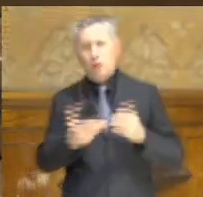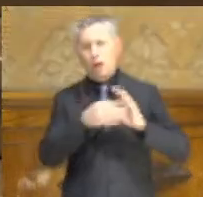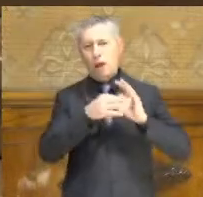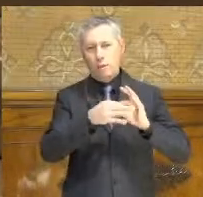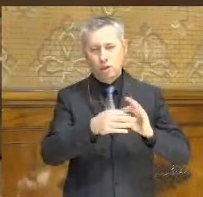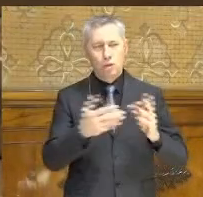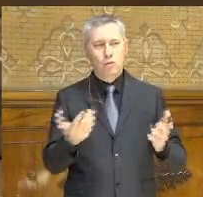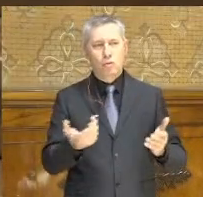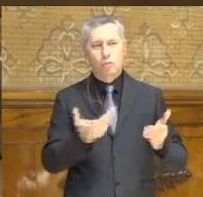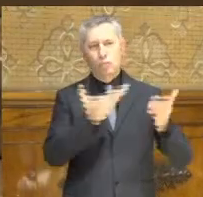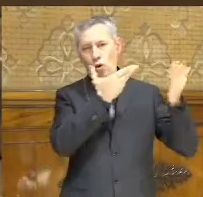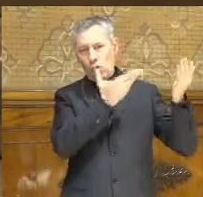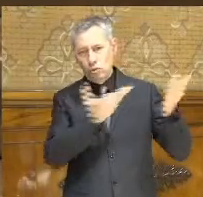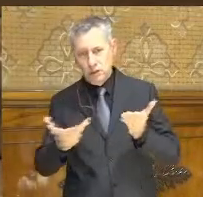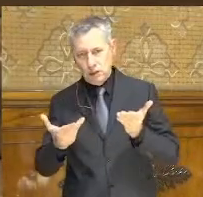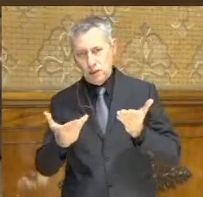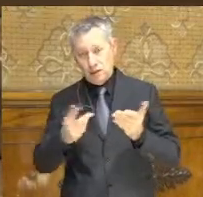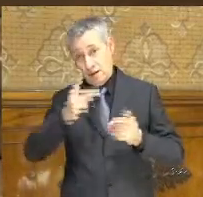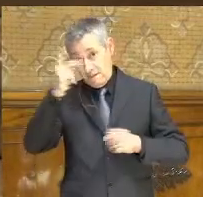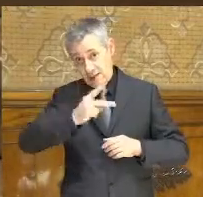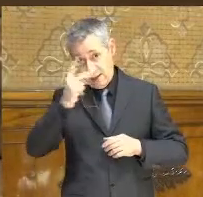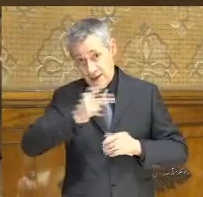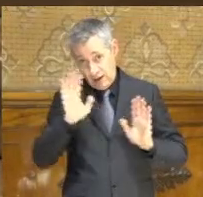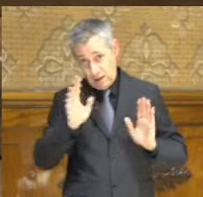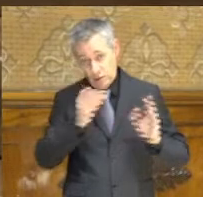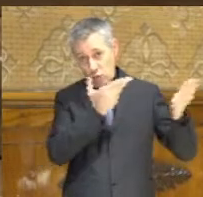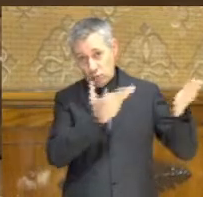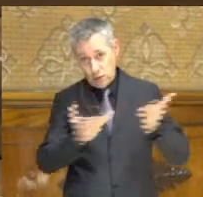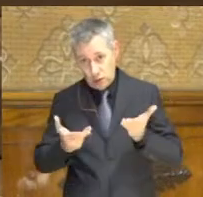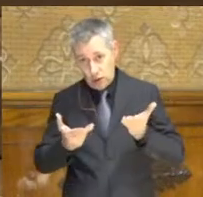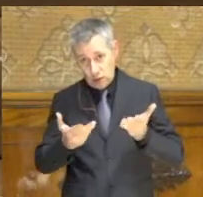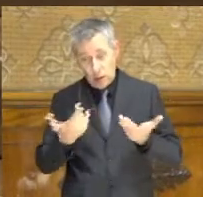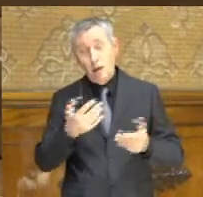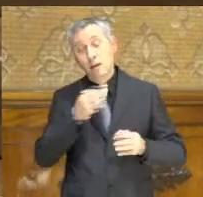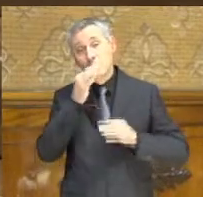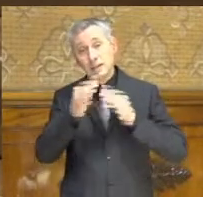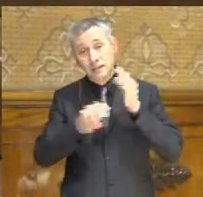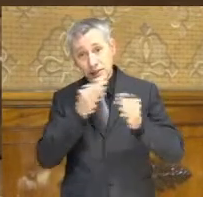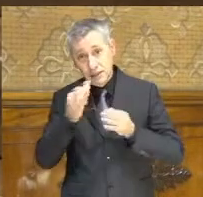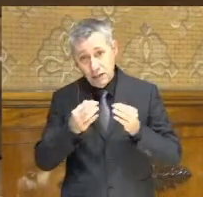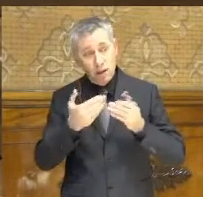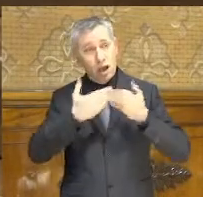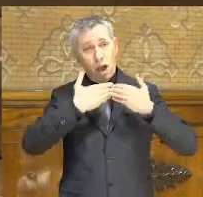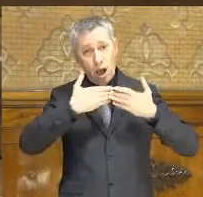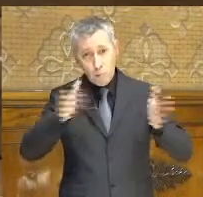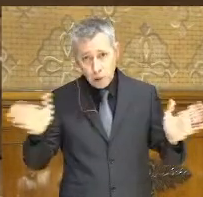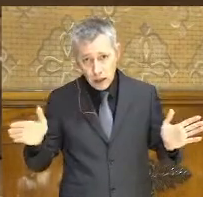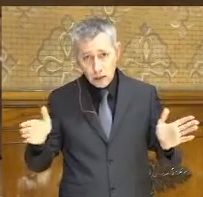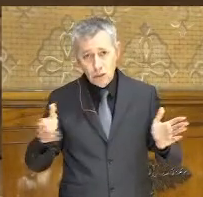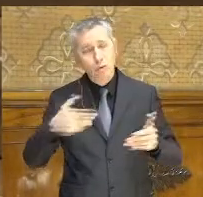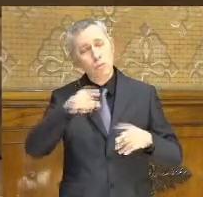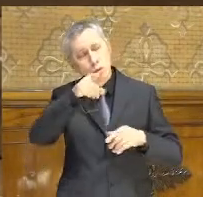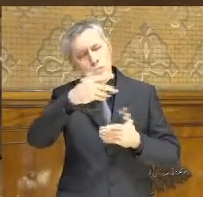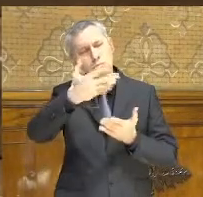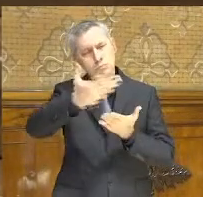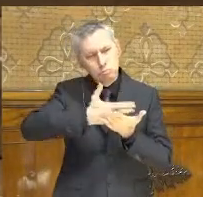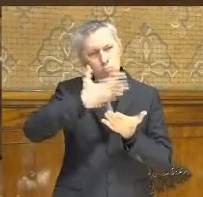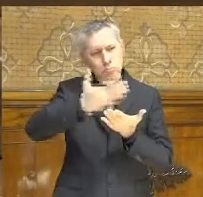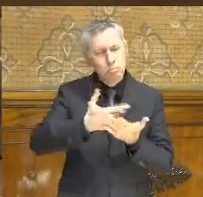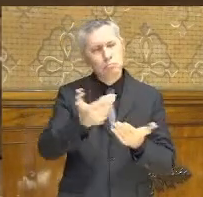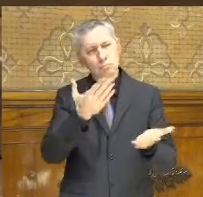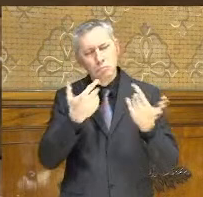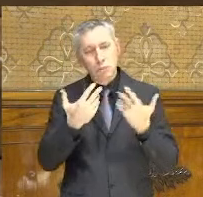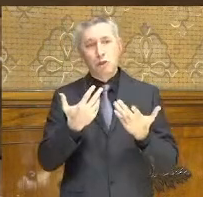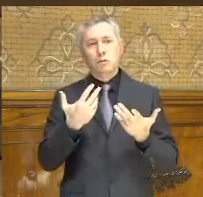but real hospitality is to stay open to the unexpected, is to not know what